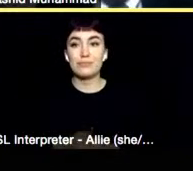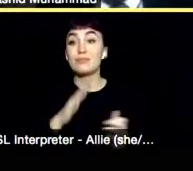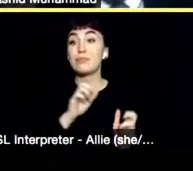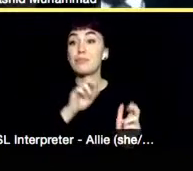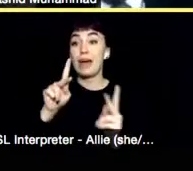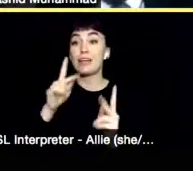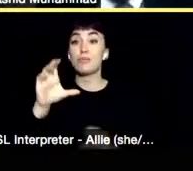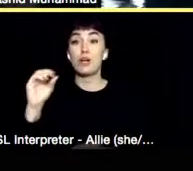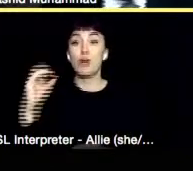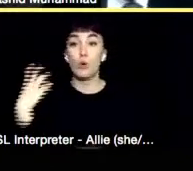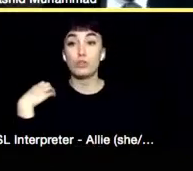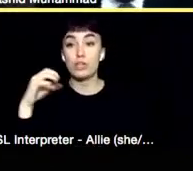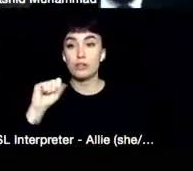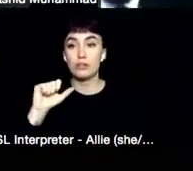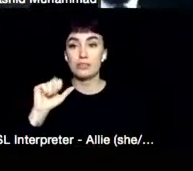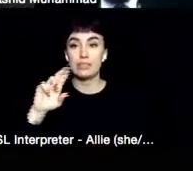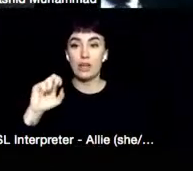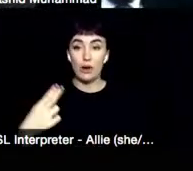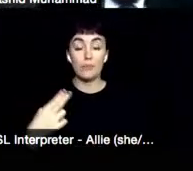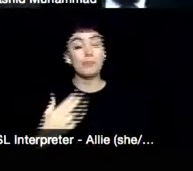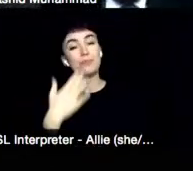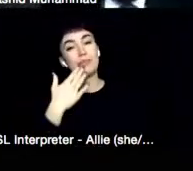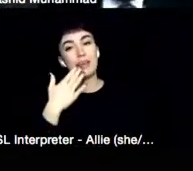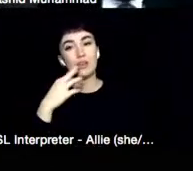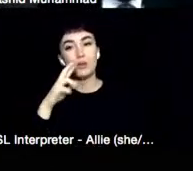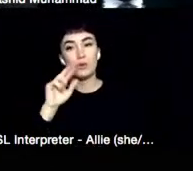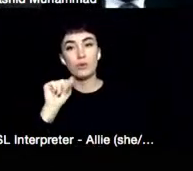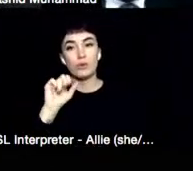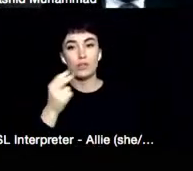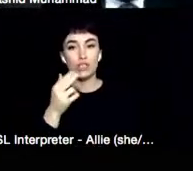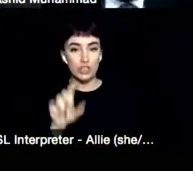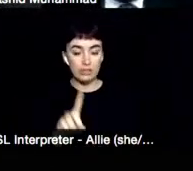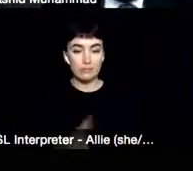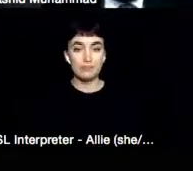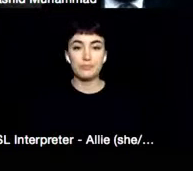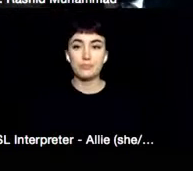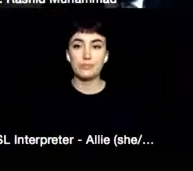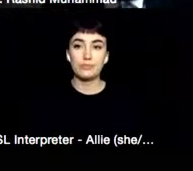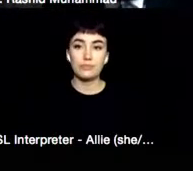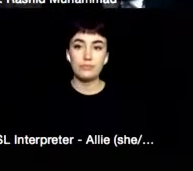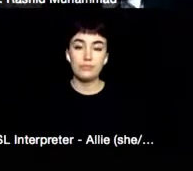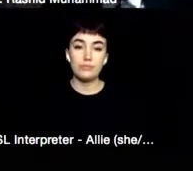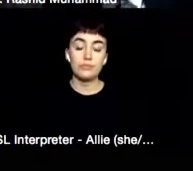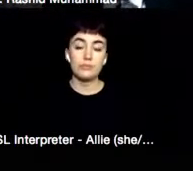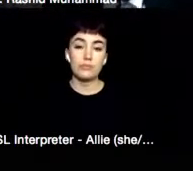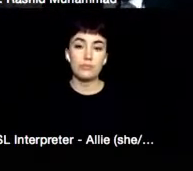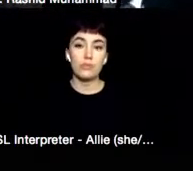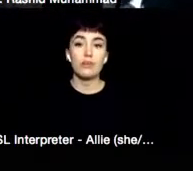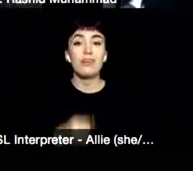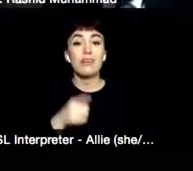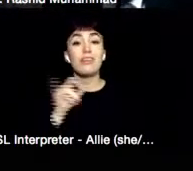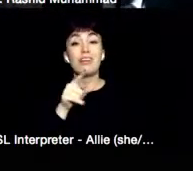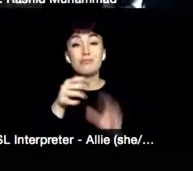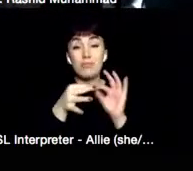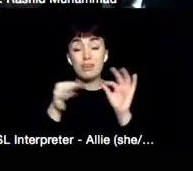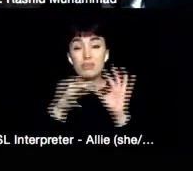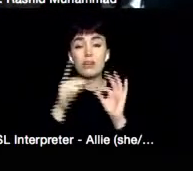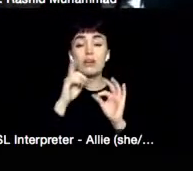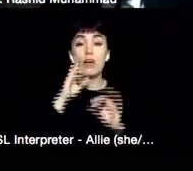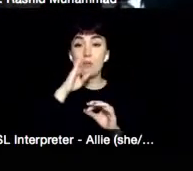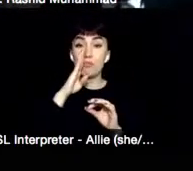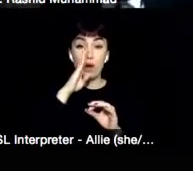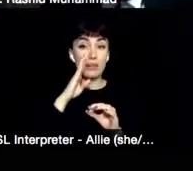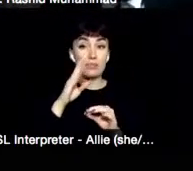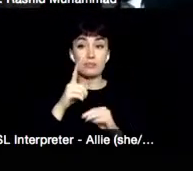Thank you. Thank you, Rashid. As Rashid mentioned, Brighton is a